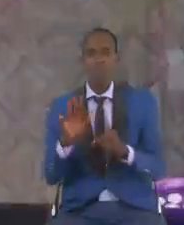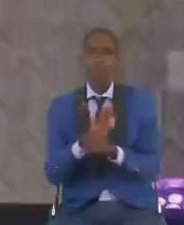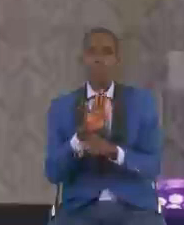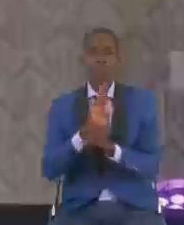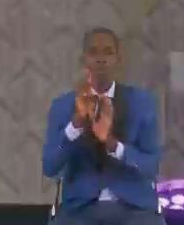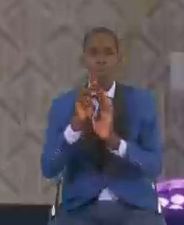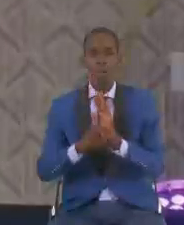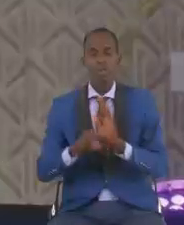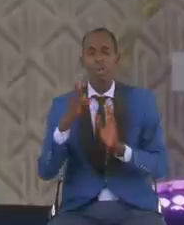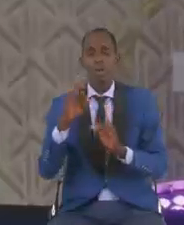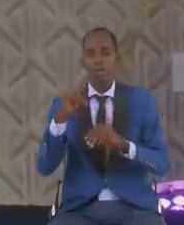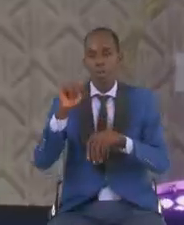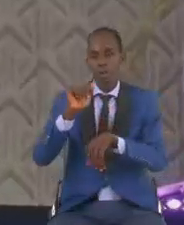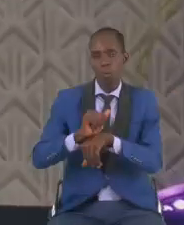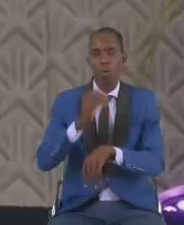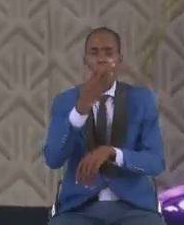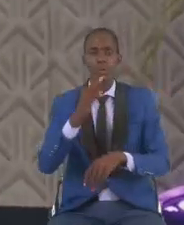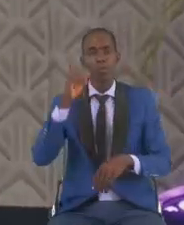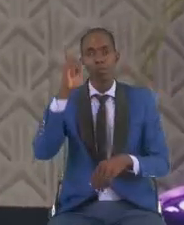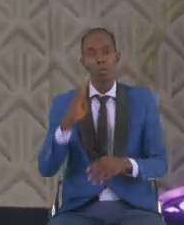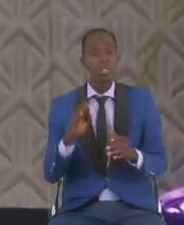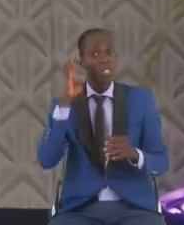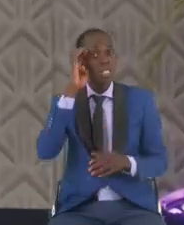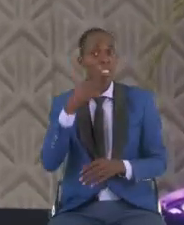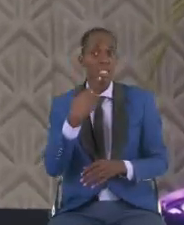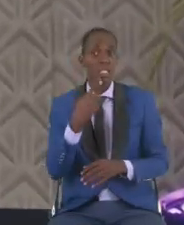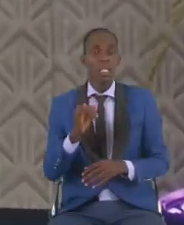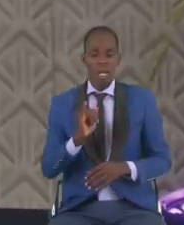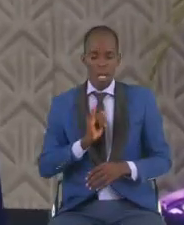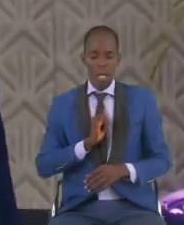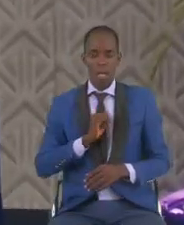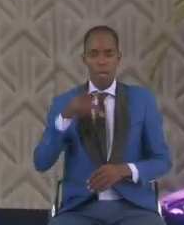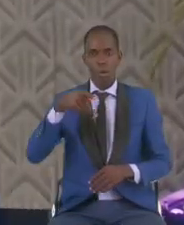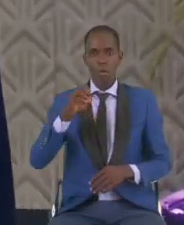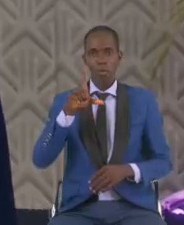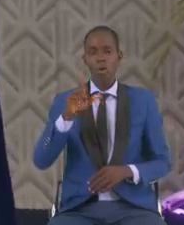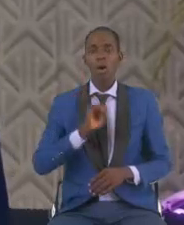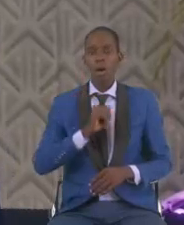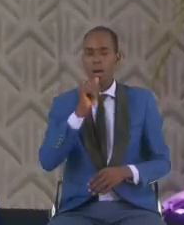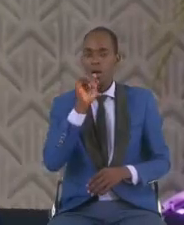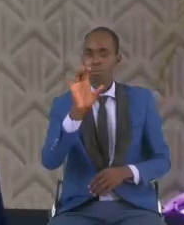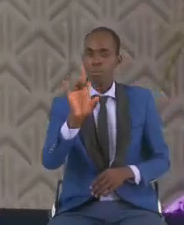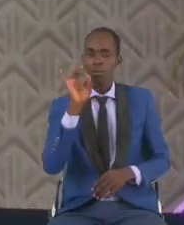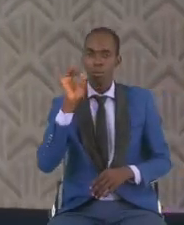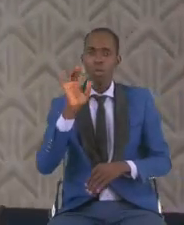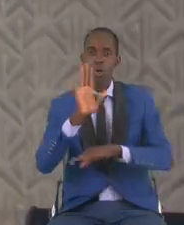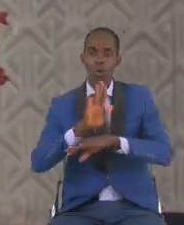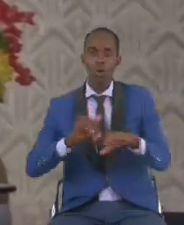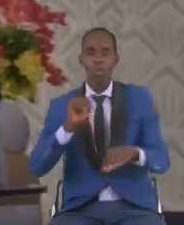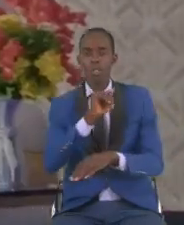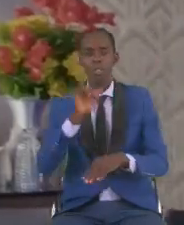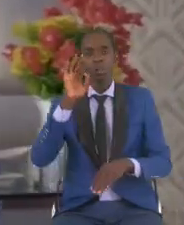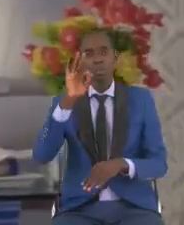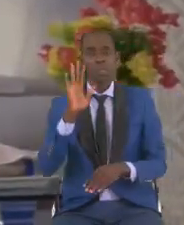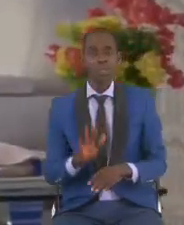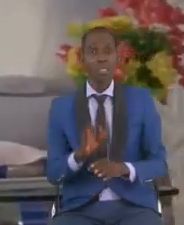the work of God. He said, I am appointed a preacher. So, if he